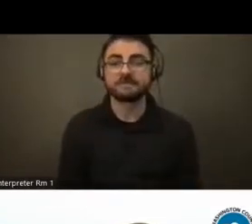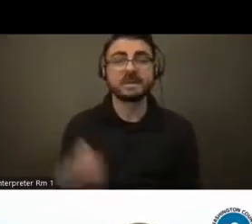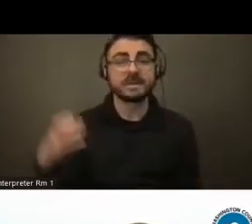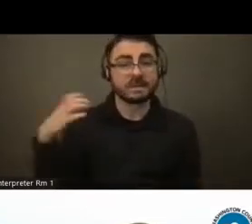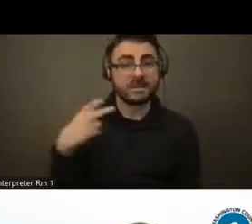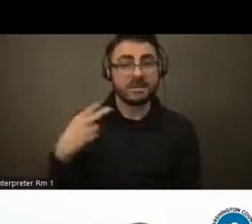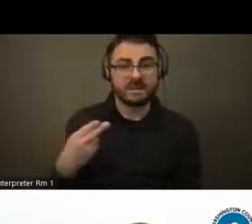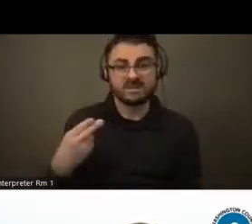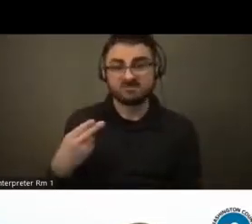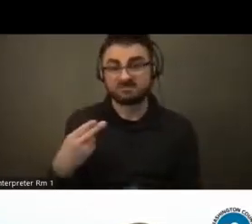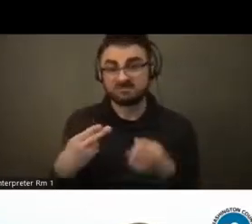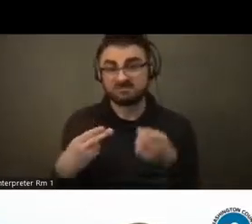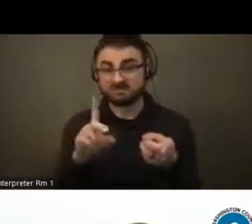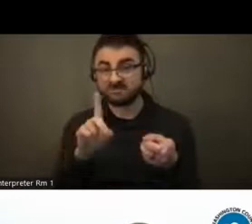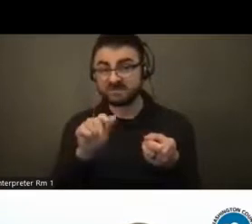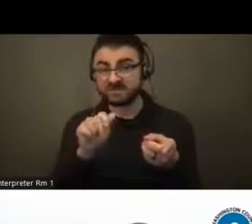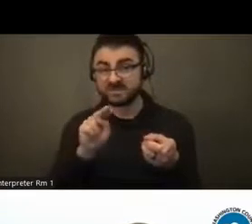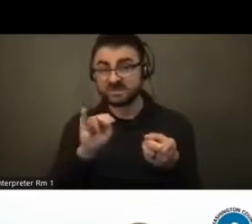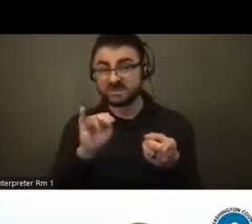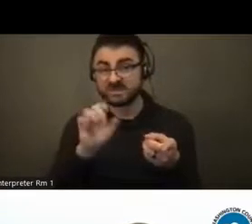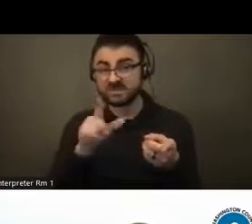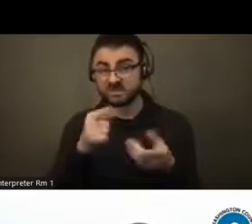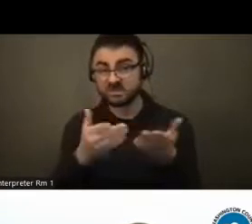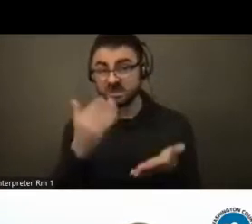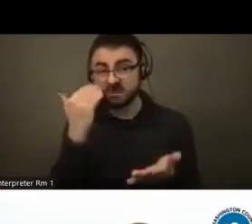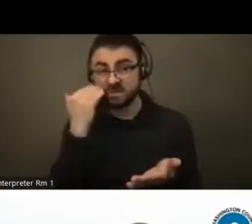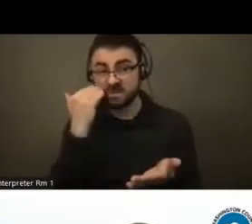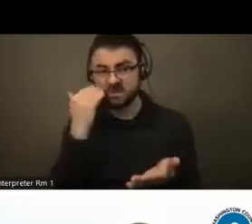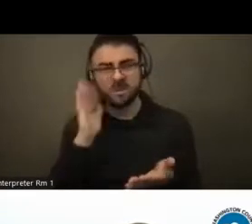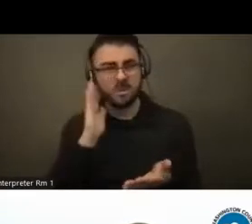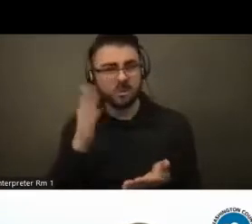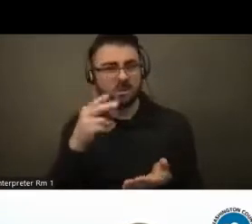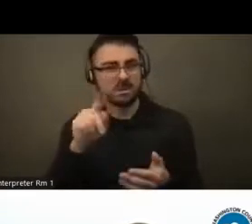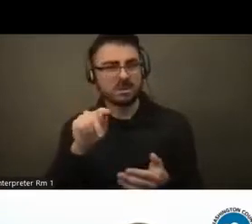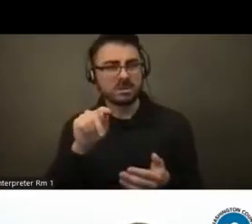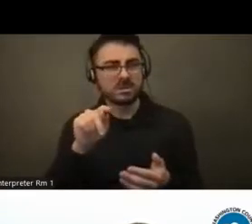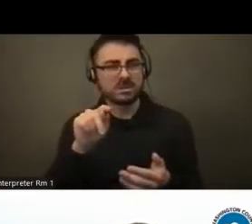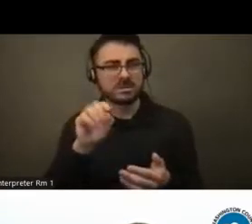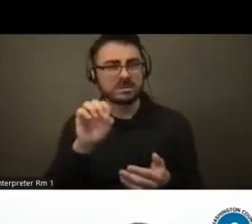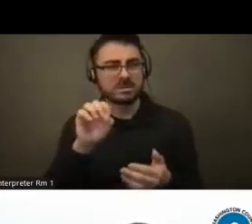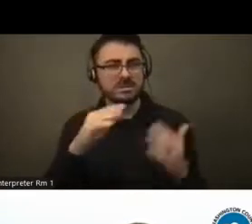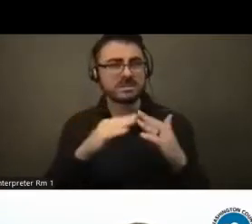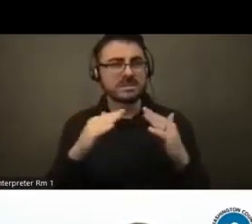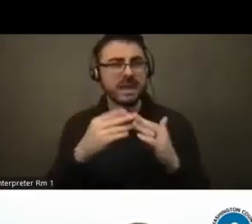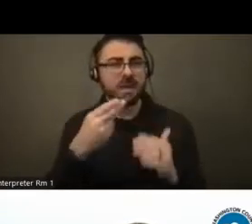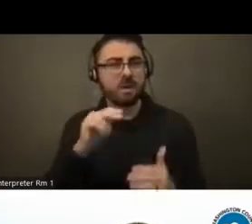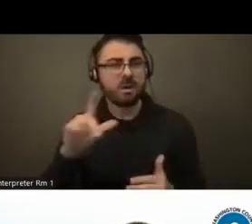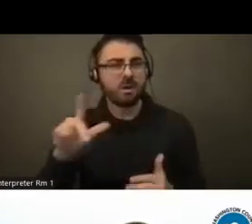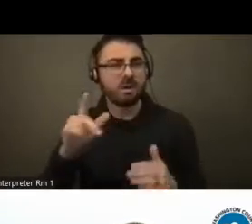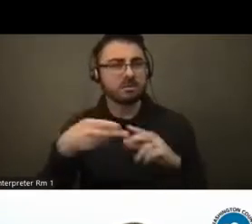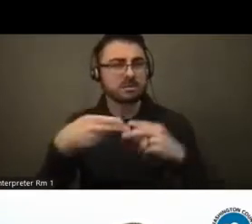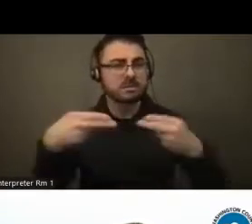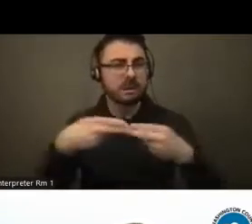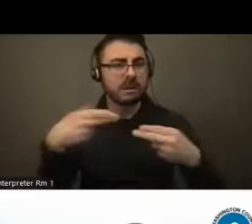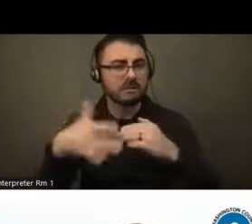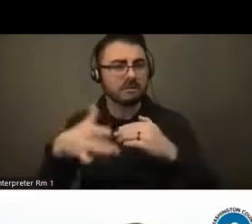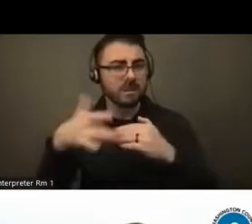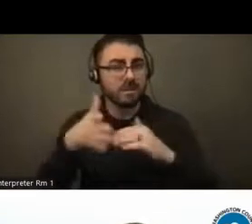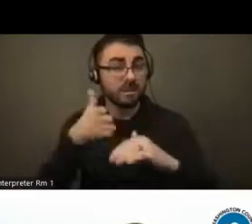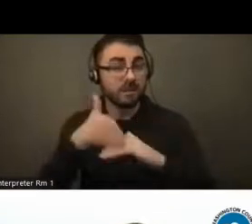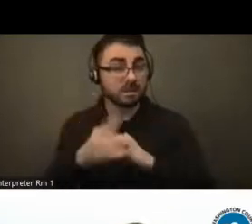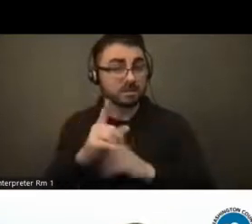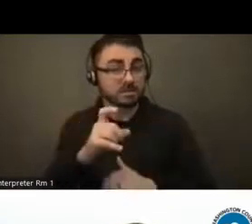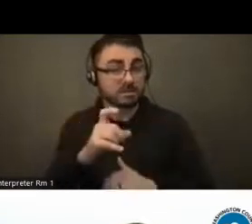know this. Will the town hall slides be available after this meeting? Yes, I know that we have done